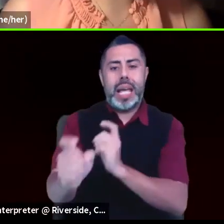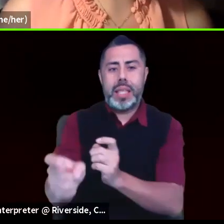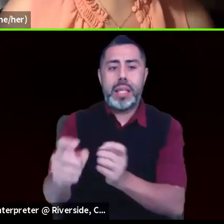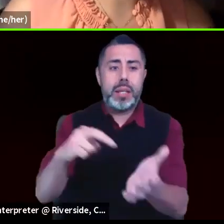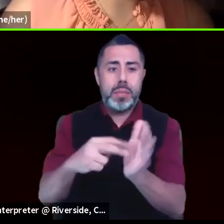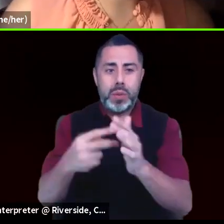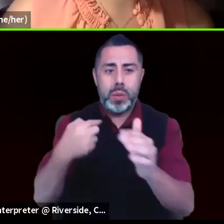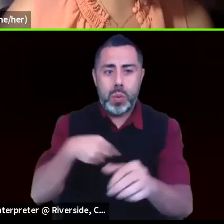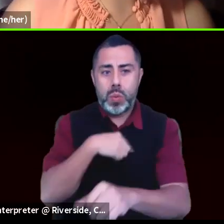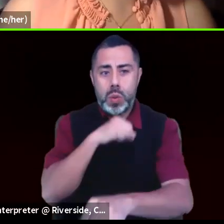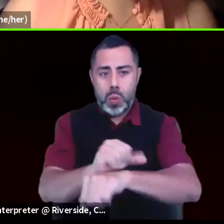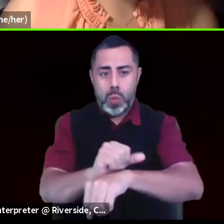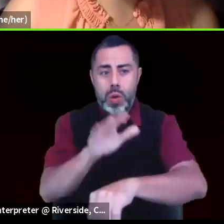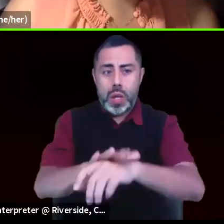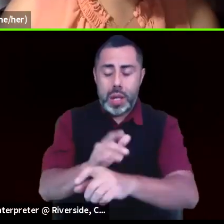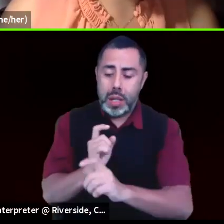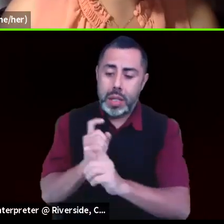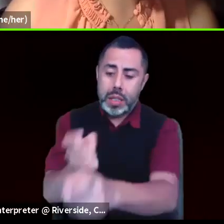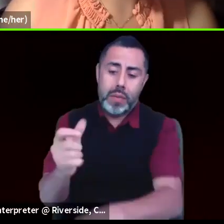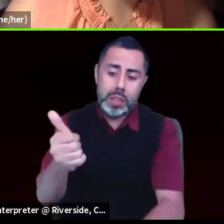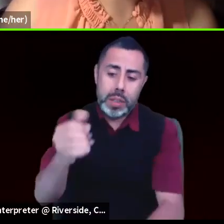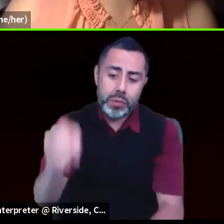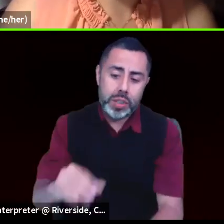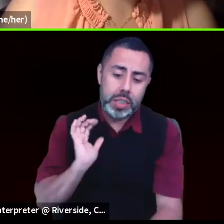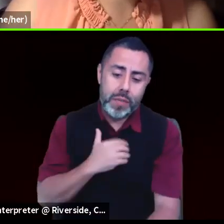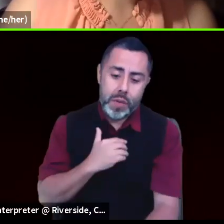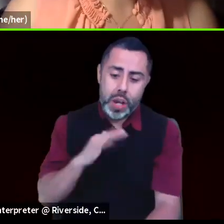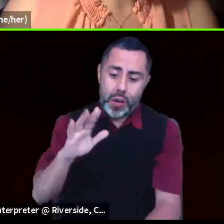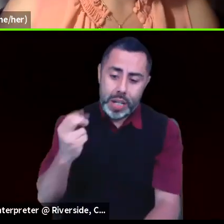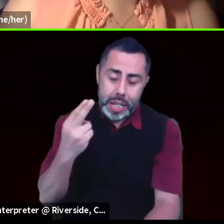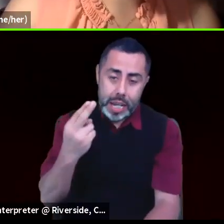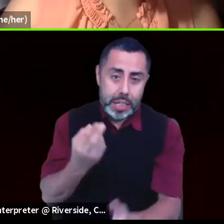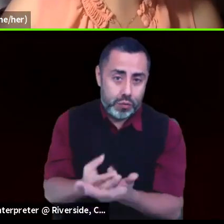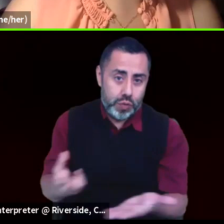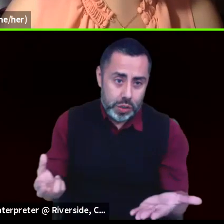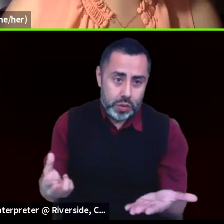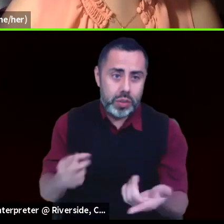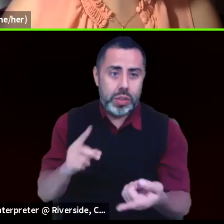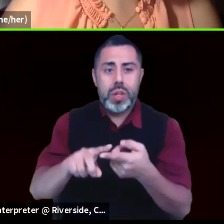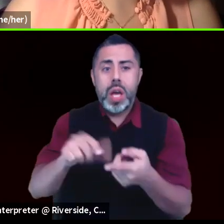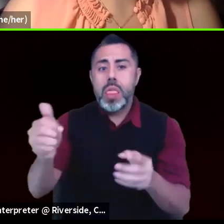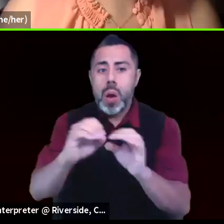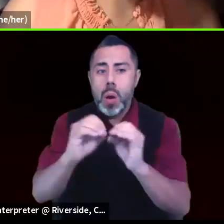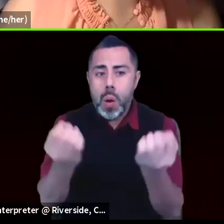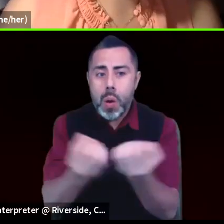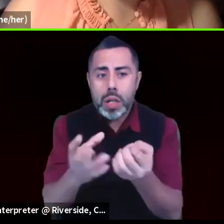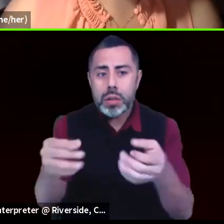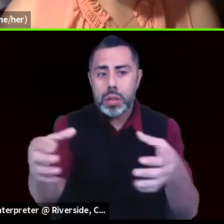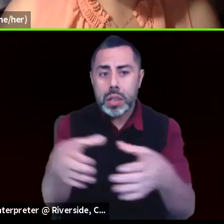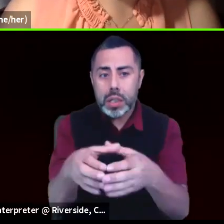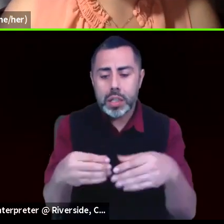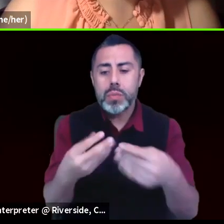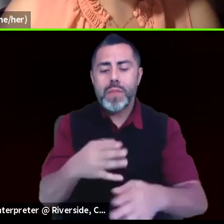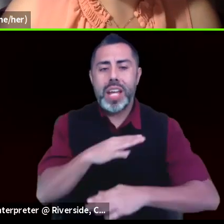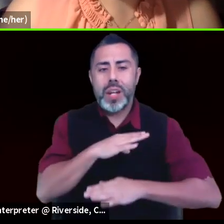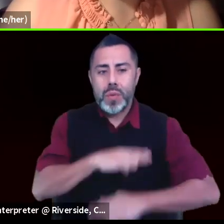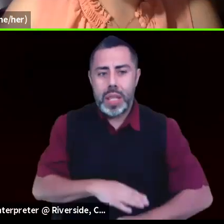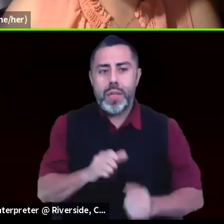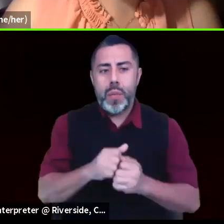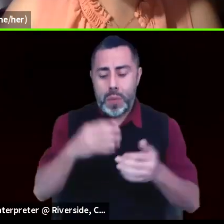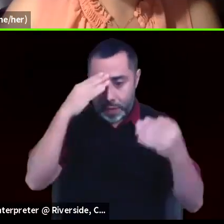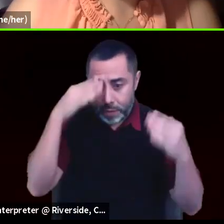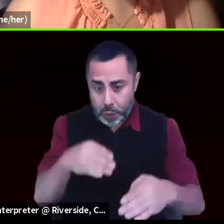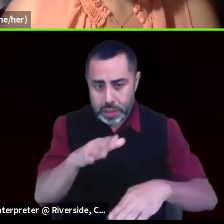to other collectives and organizations providing relief with a focus on serving the most vulnerable populations of